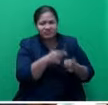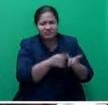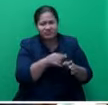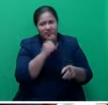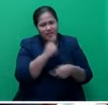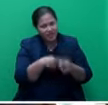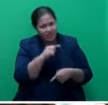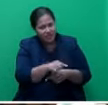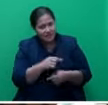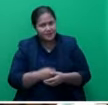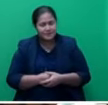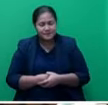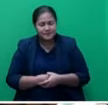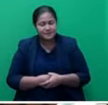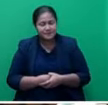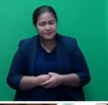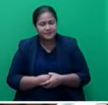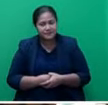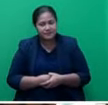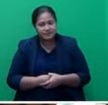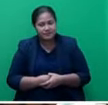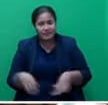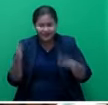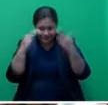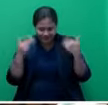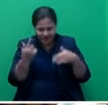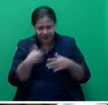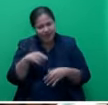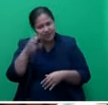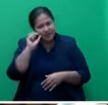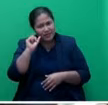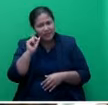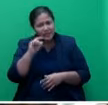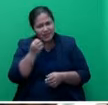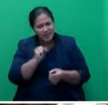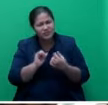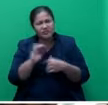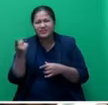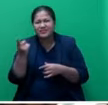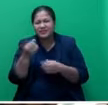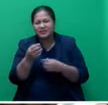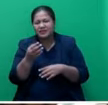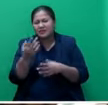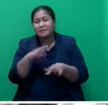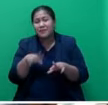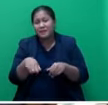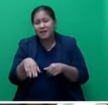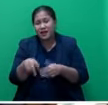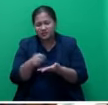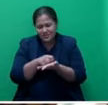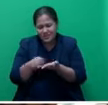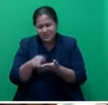Mr. Speaker, sir, I remember I used to be a member of Transparency International when I was in the private sector. I was